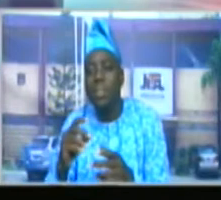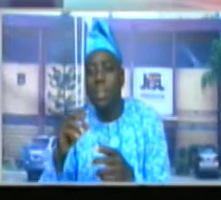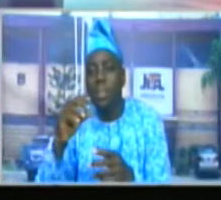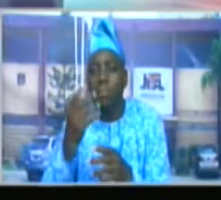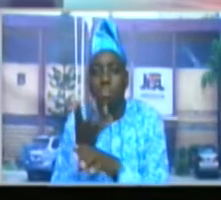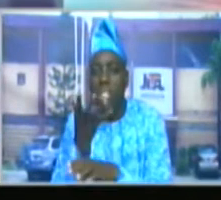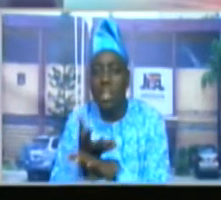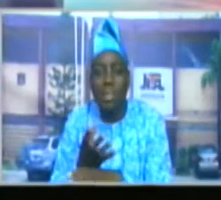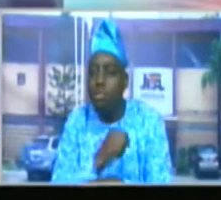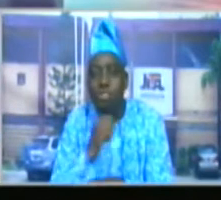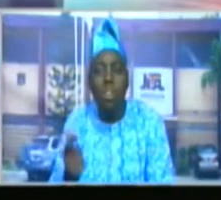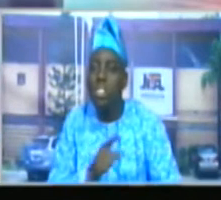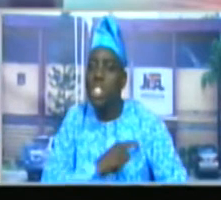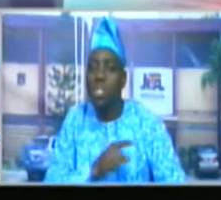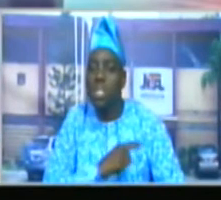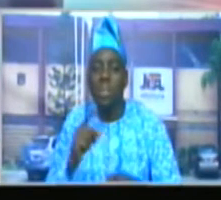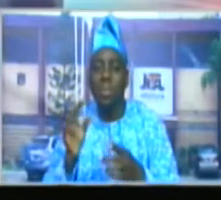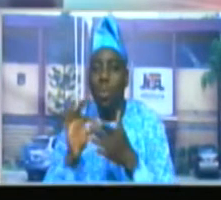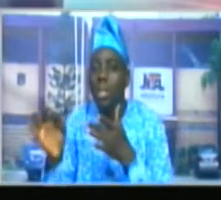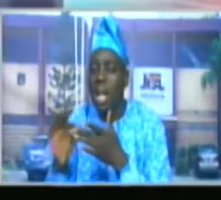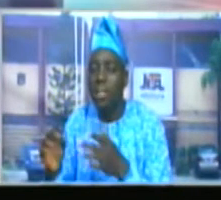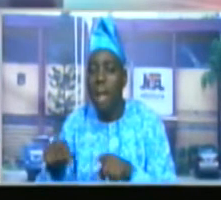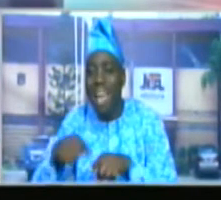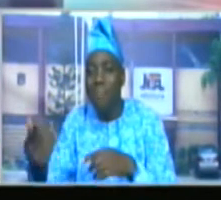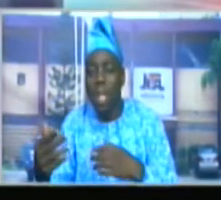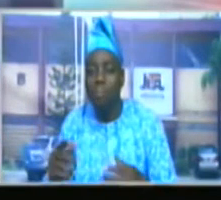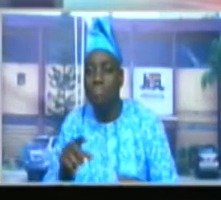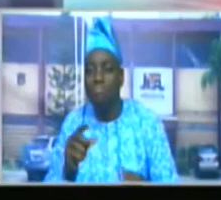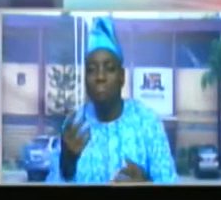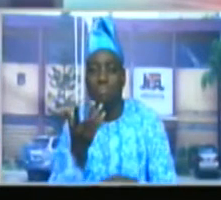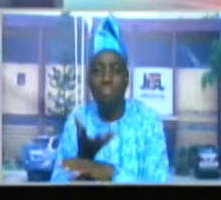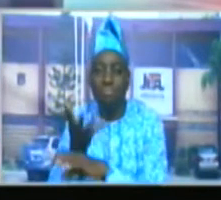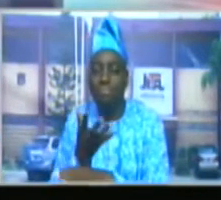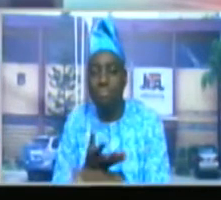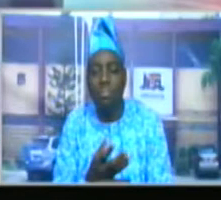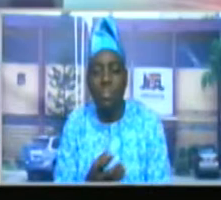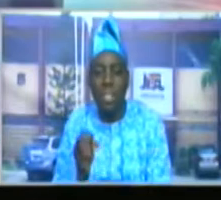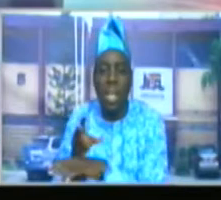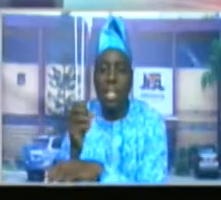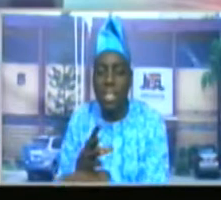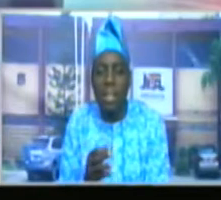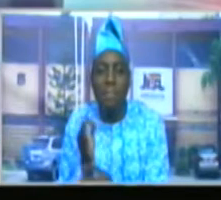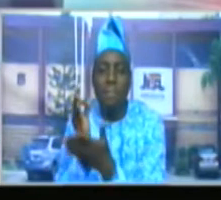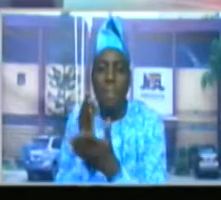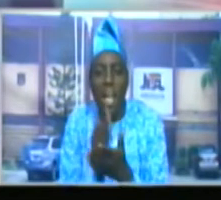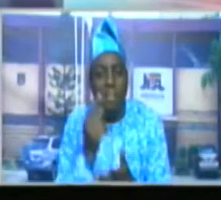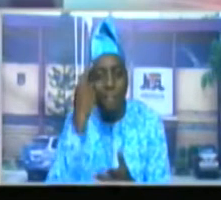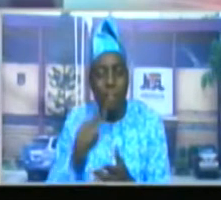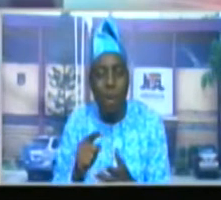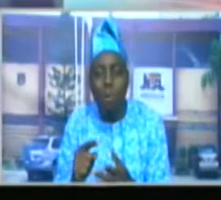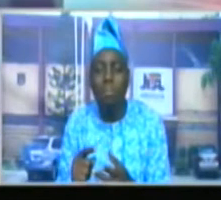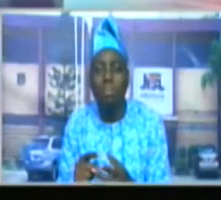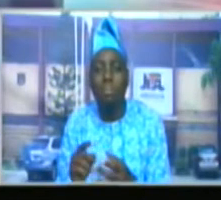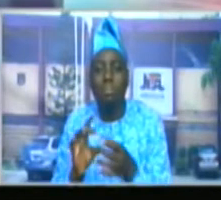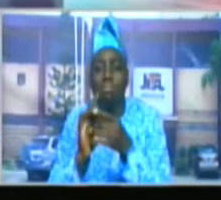not guilty to all the counts. After their plea, counsel to defendant filed a motion for the bail application of